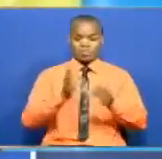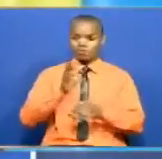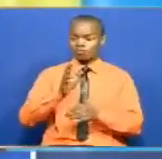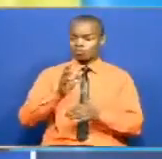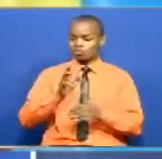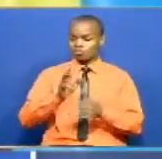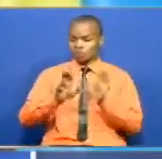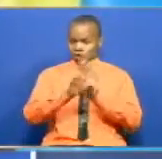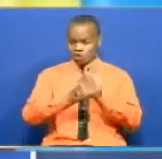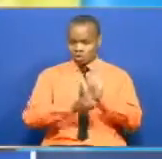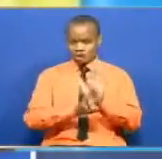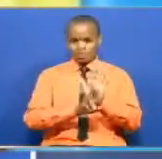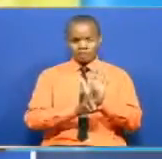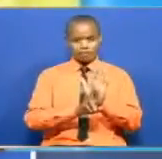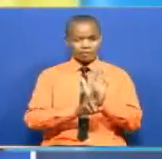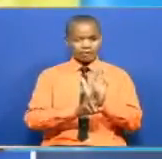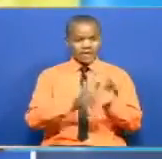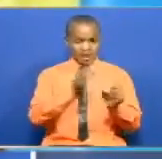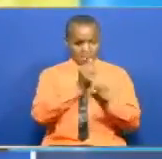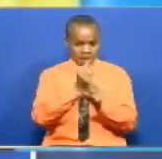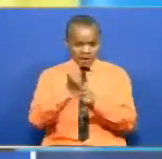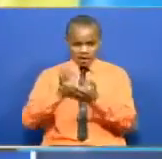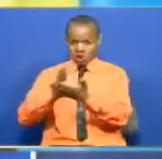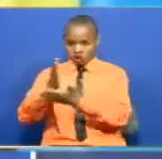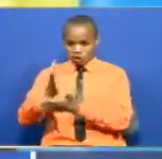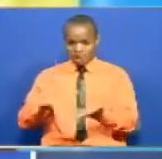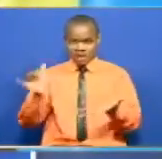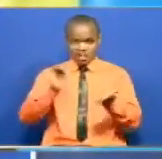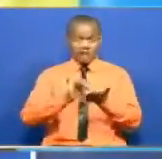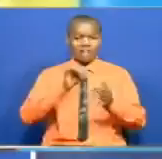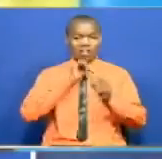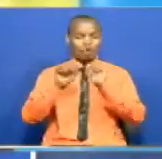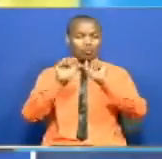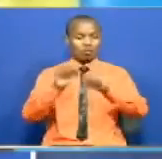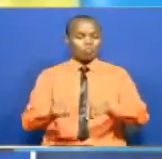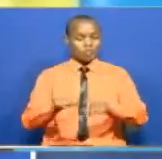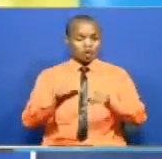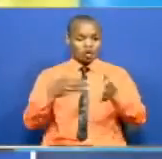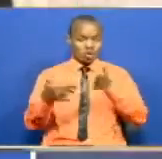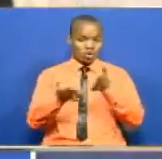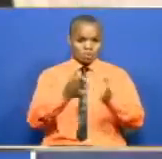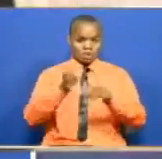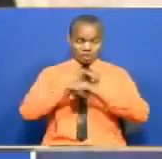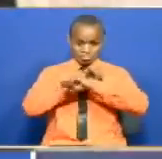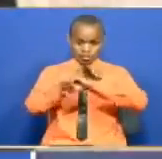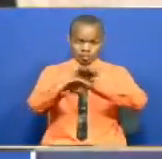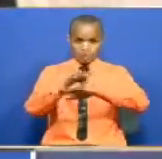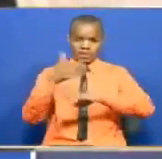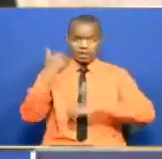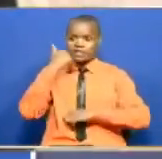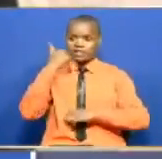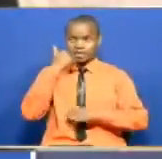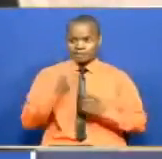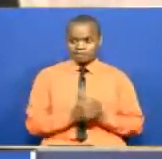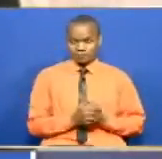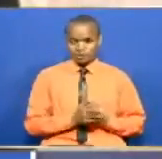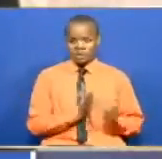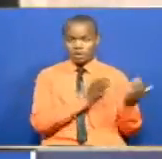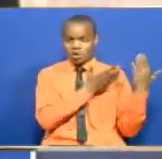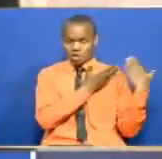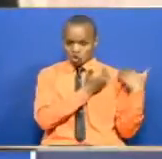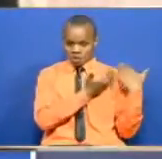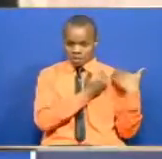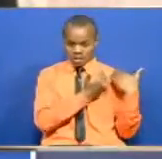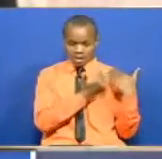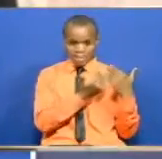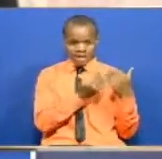rather extreme in ensuring that we didn't take any chance with transmission of the disease. And we hope the protocols, as we roll them out in the